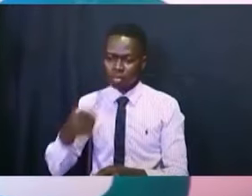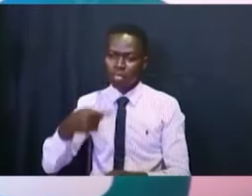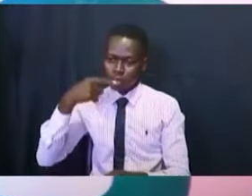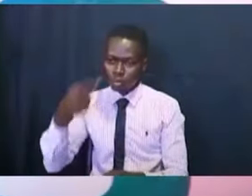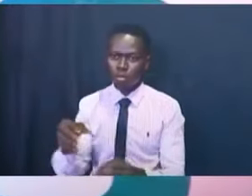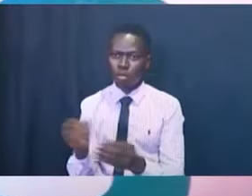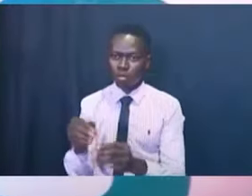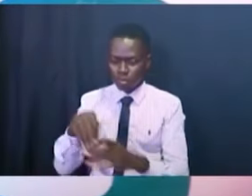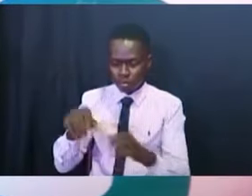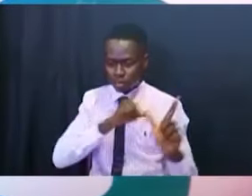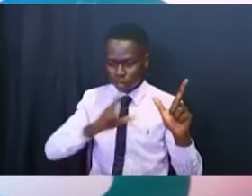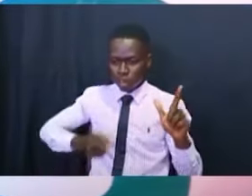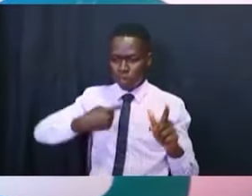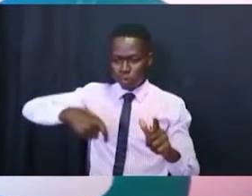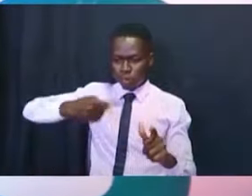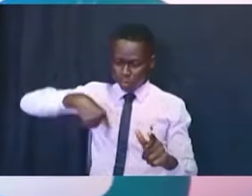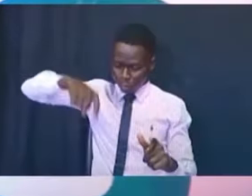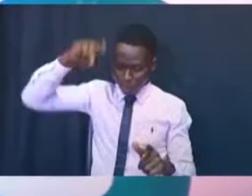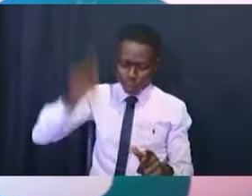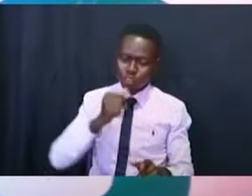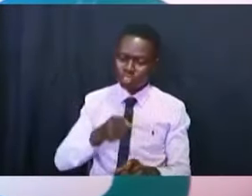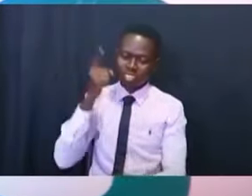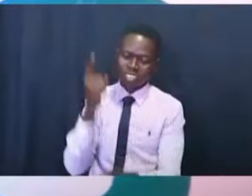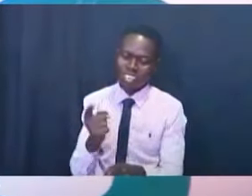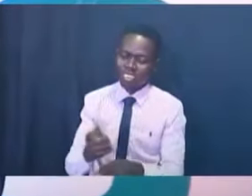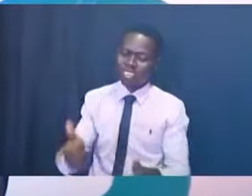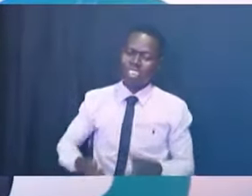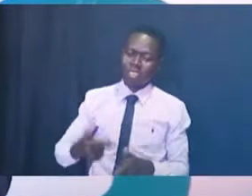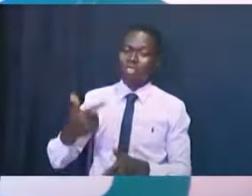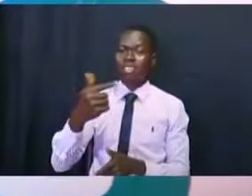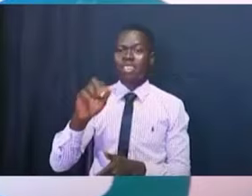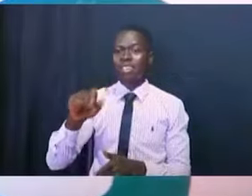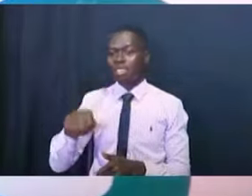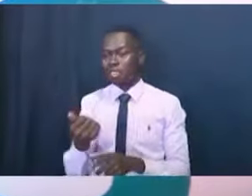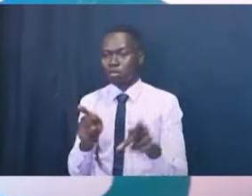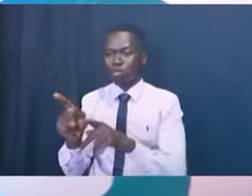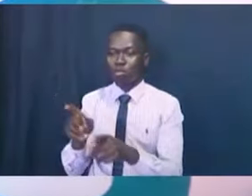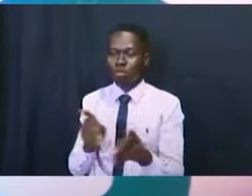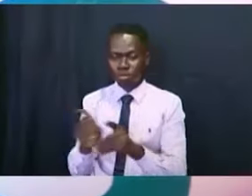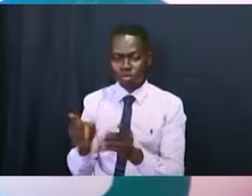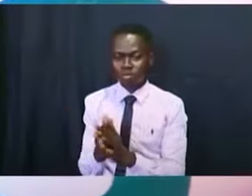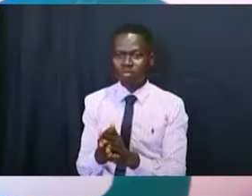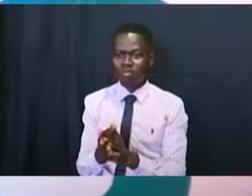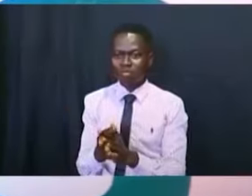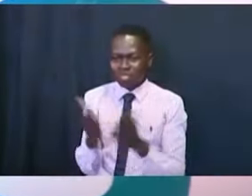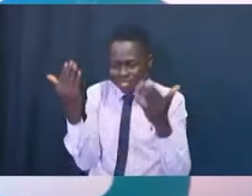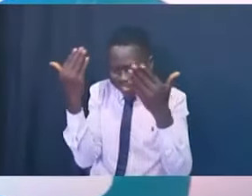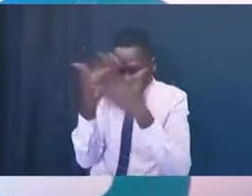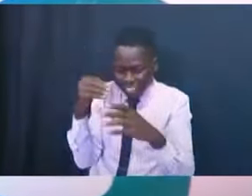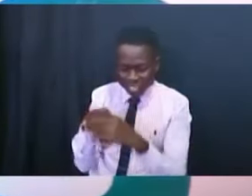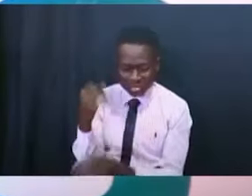in the Lord, that you must no longer live as the Gentiles do in the futility of their thinking. They are darkened in